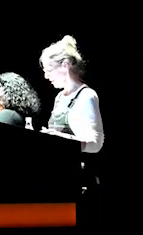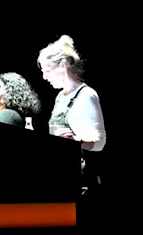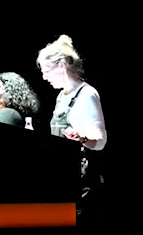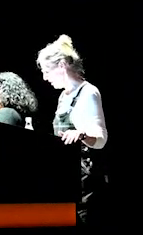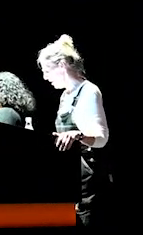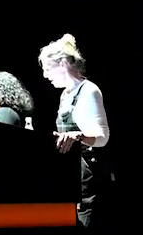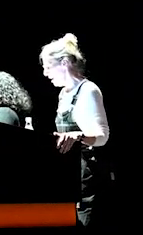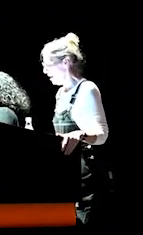this character